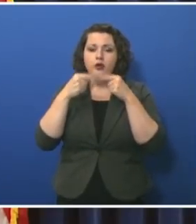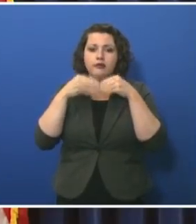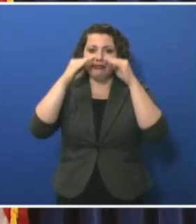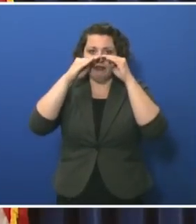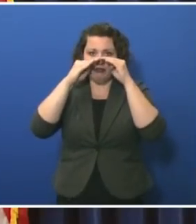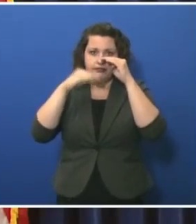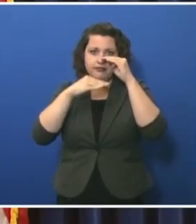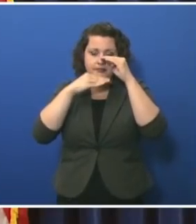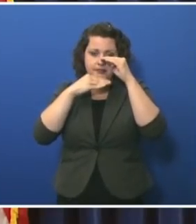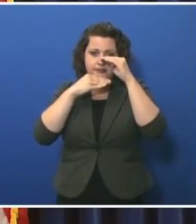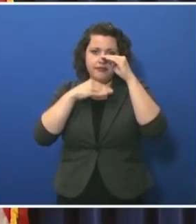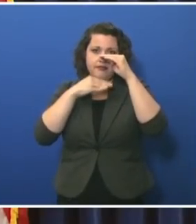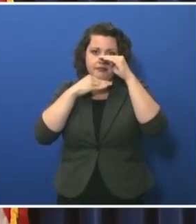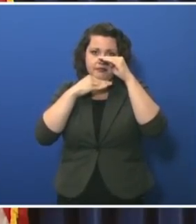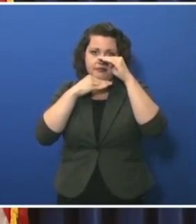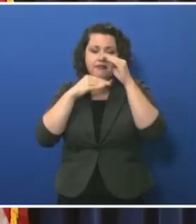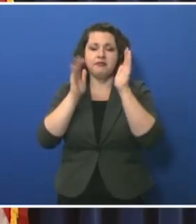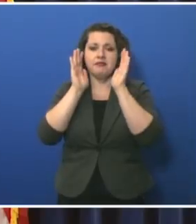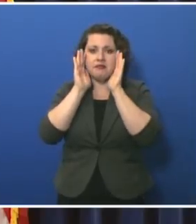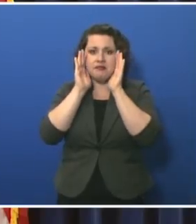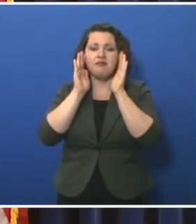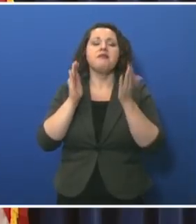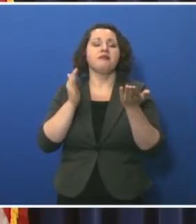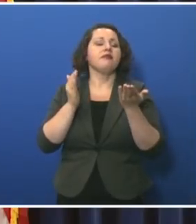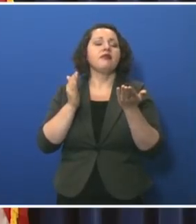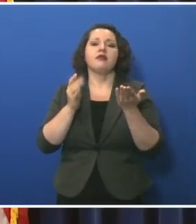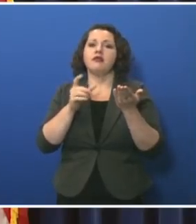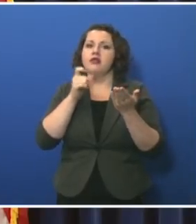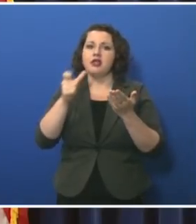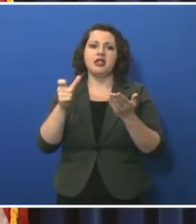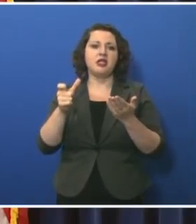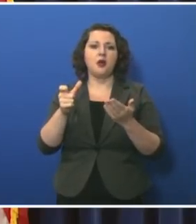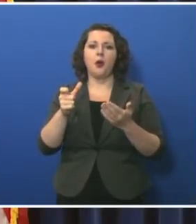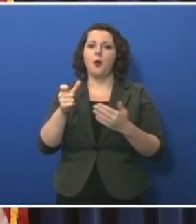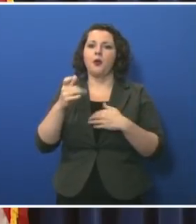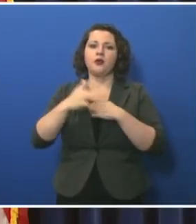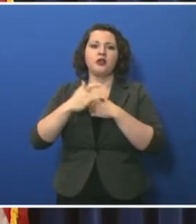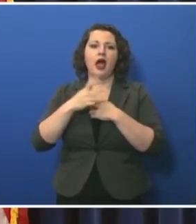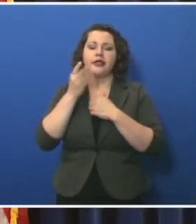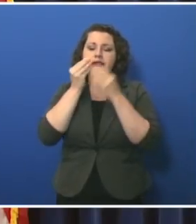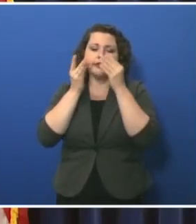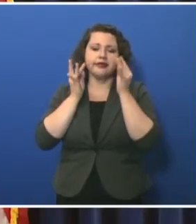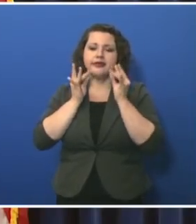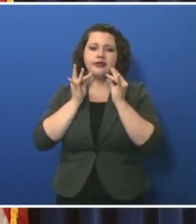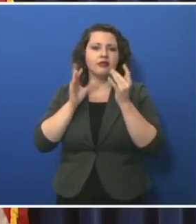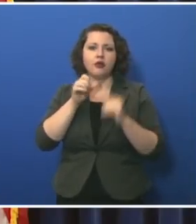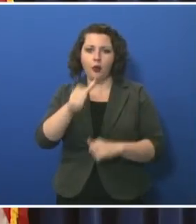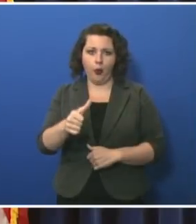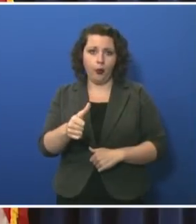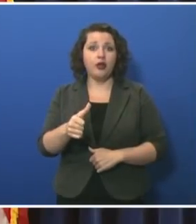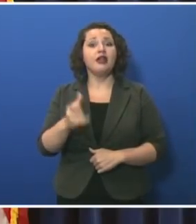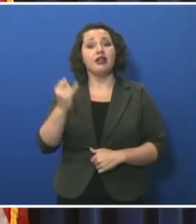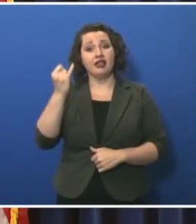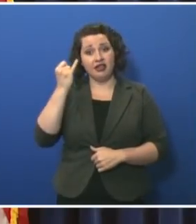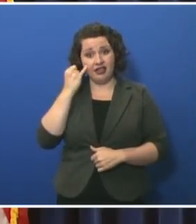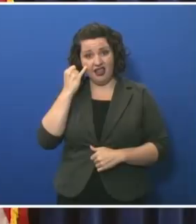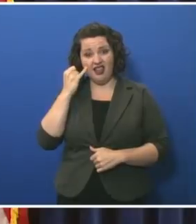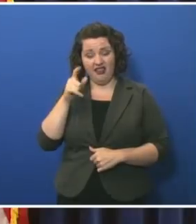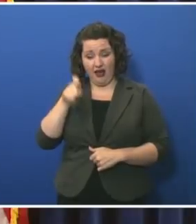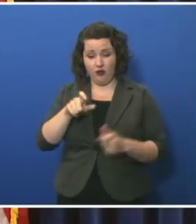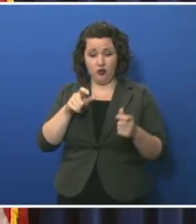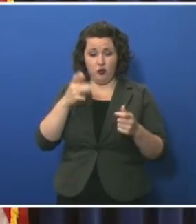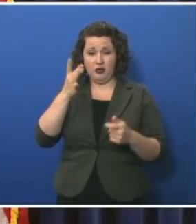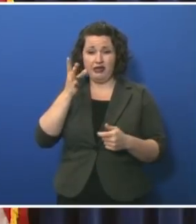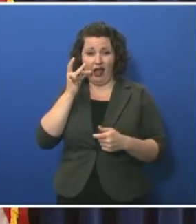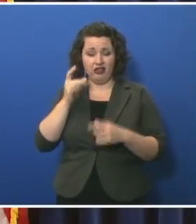and it should fit closely to your face. You don't want to be touching the outside of that mask, and if you do have to touch it or adjust it,